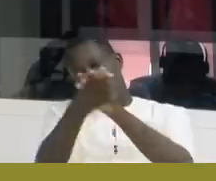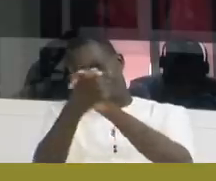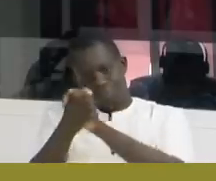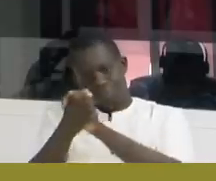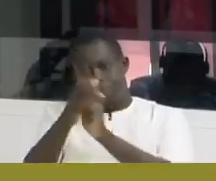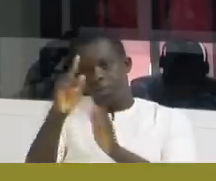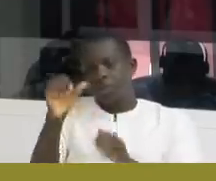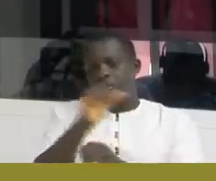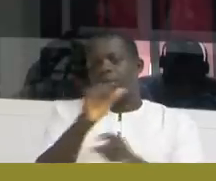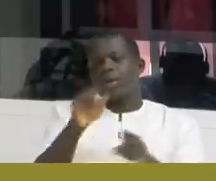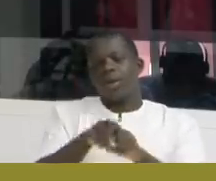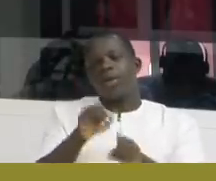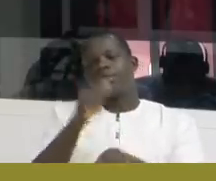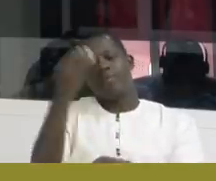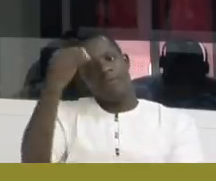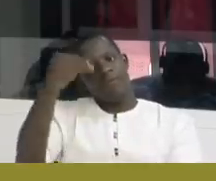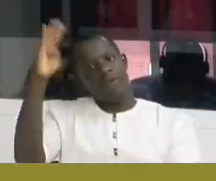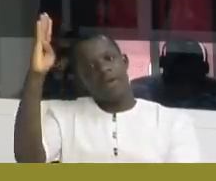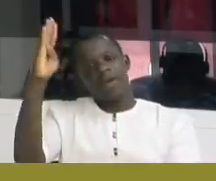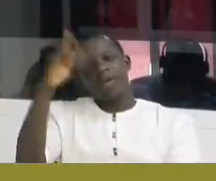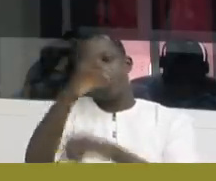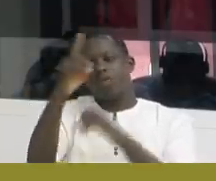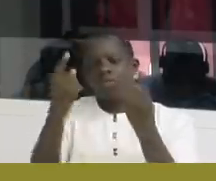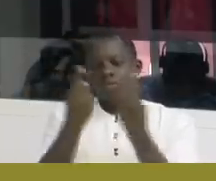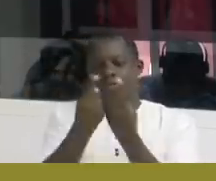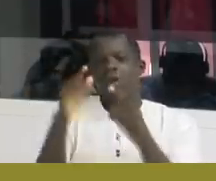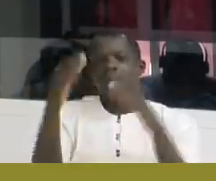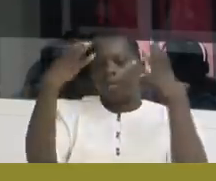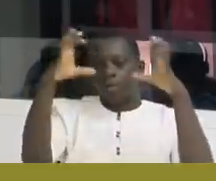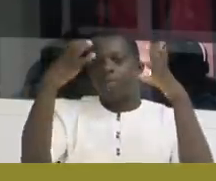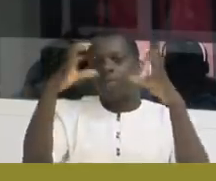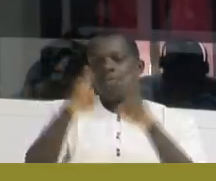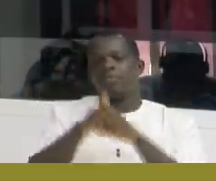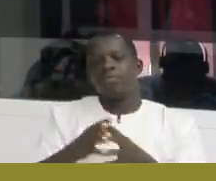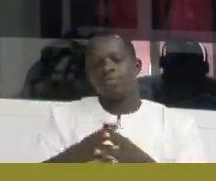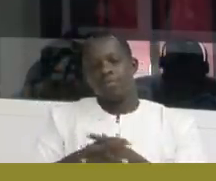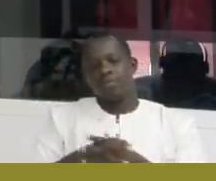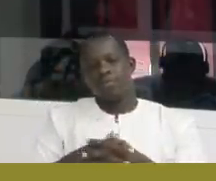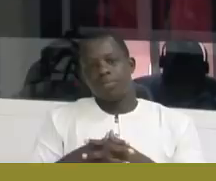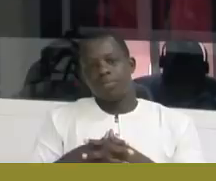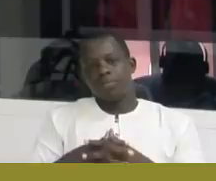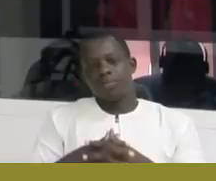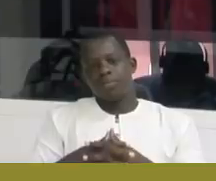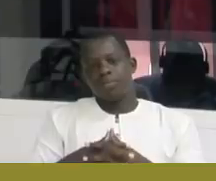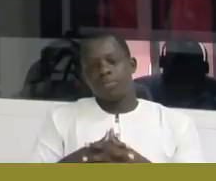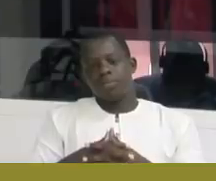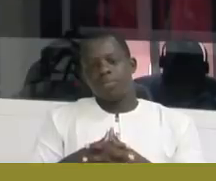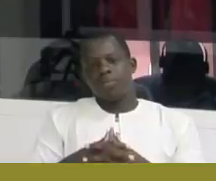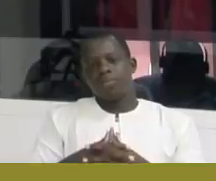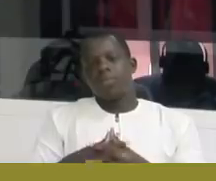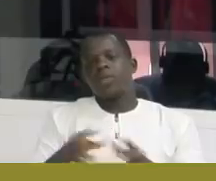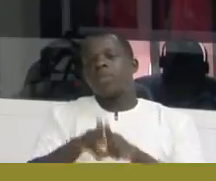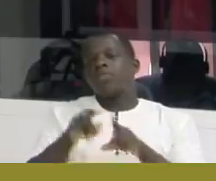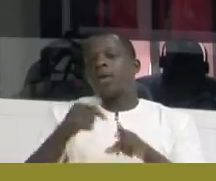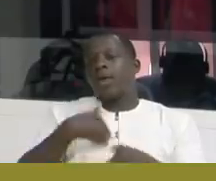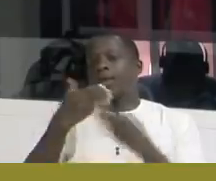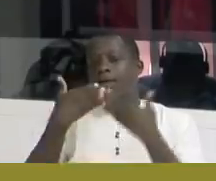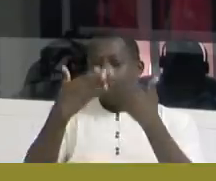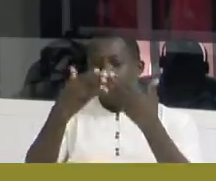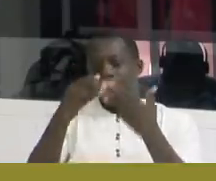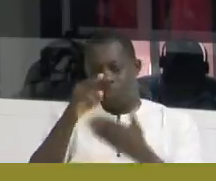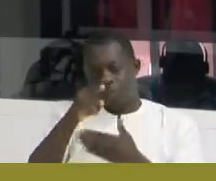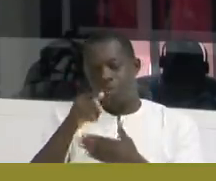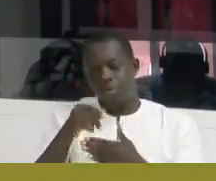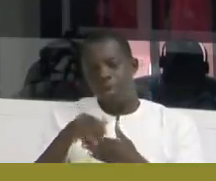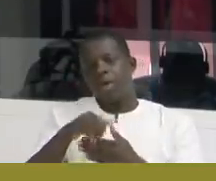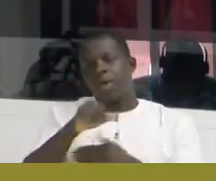hatchet. But like I said... But you did not break the rift. Obviously, like I told you,